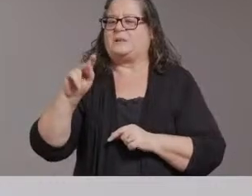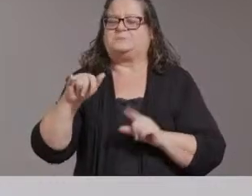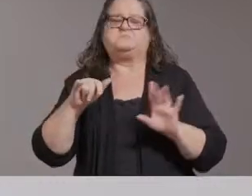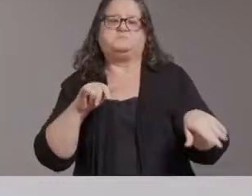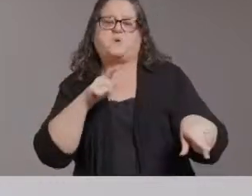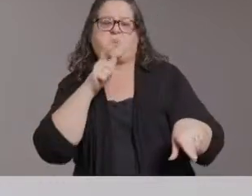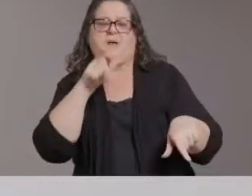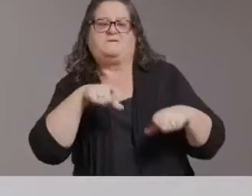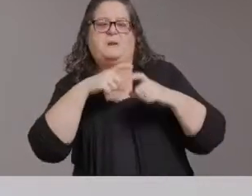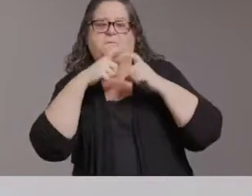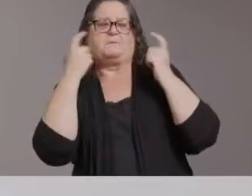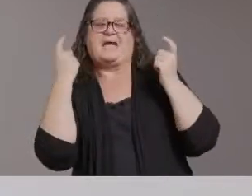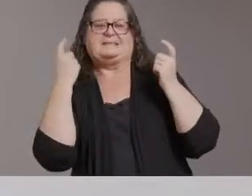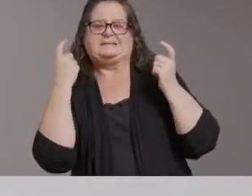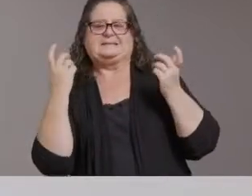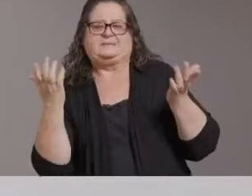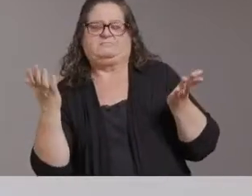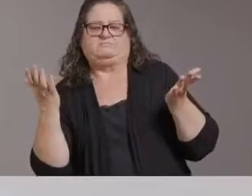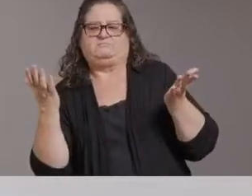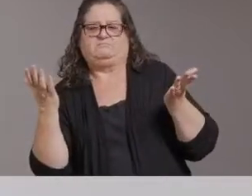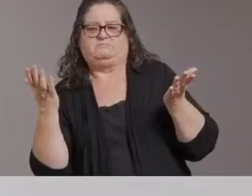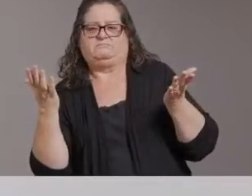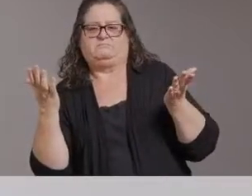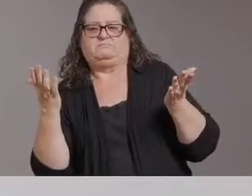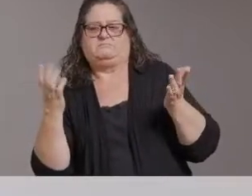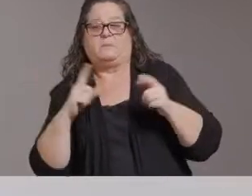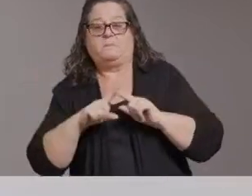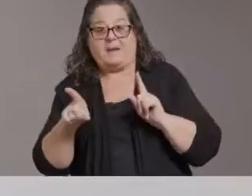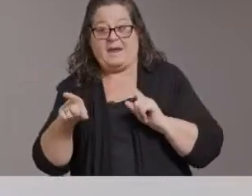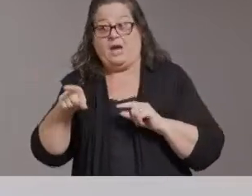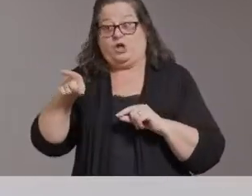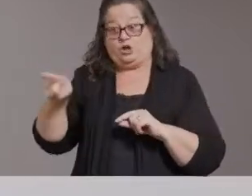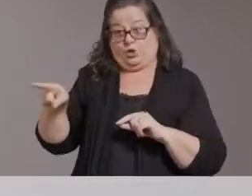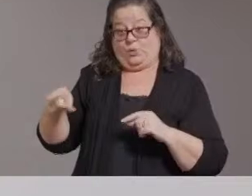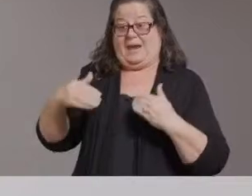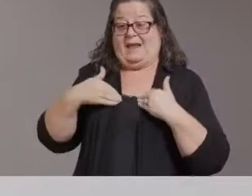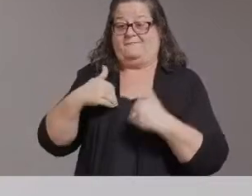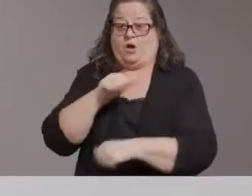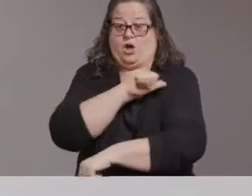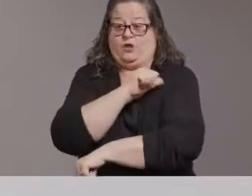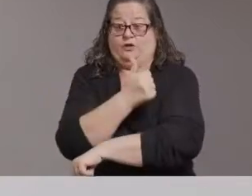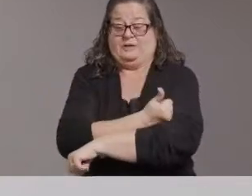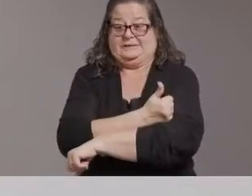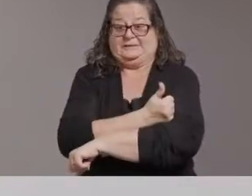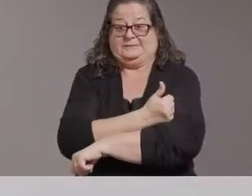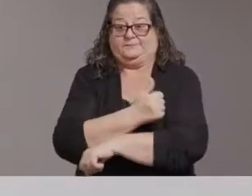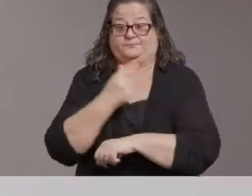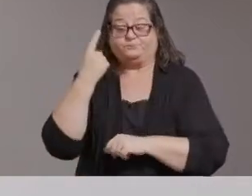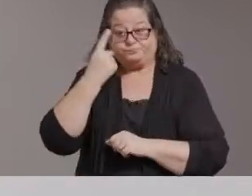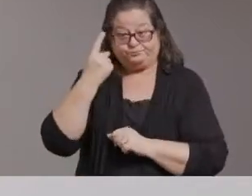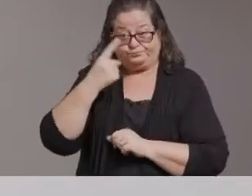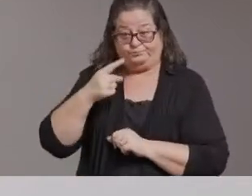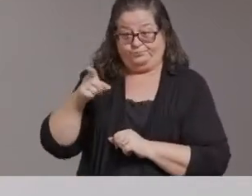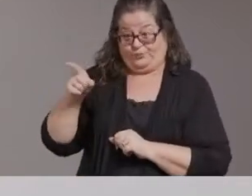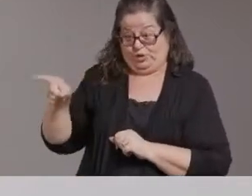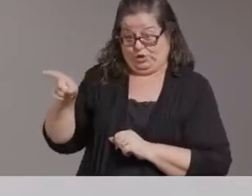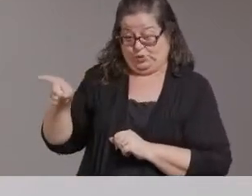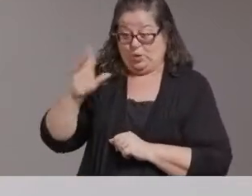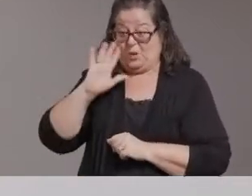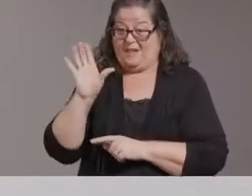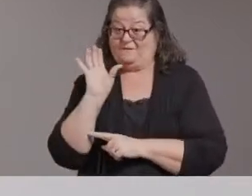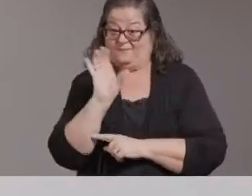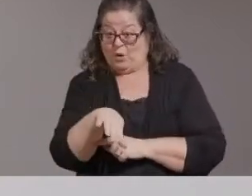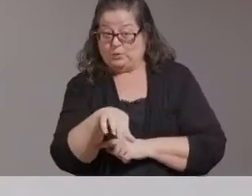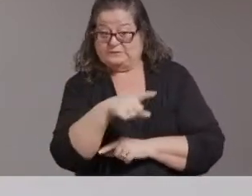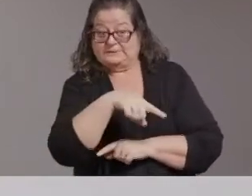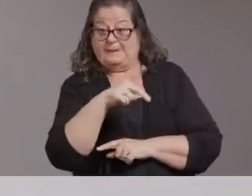My question is will you use that authority, or will you just leave the Pima County mask mandate in place? So